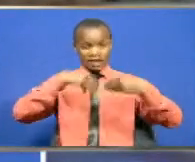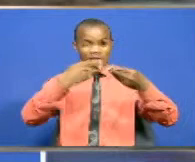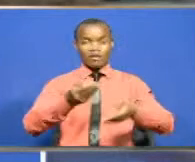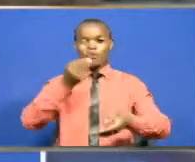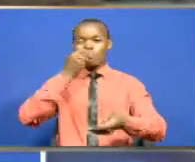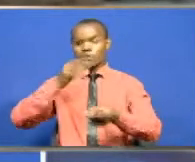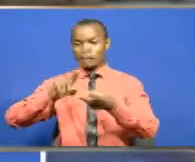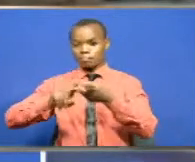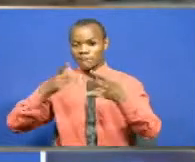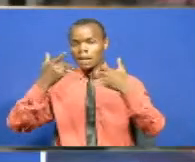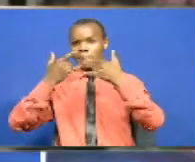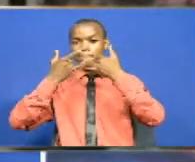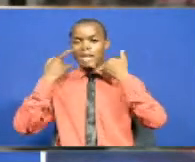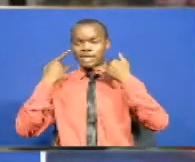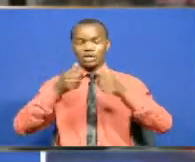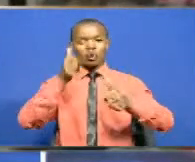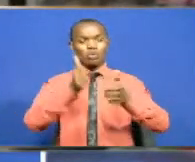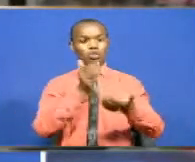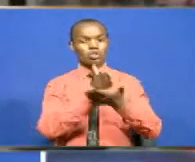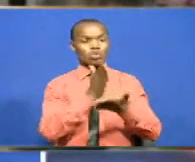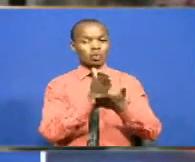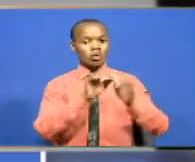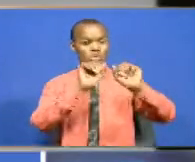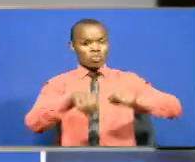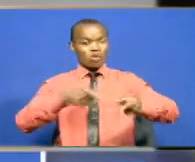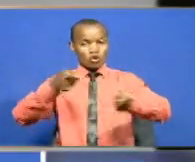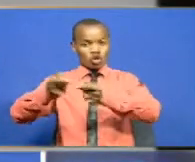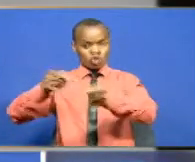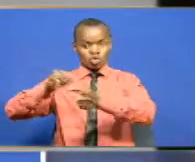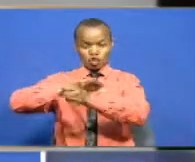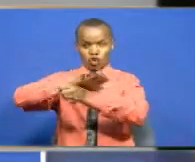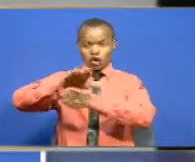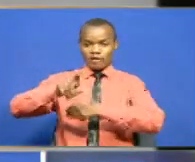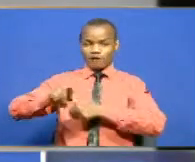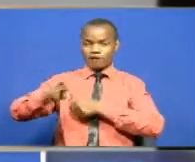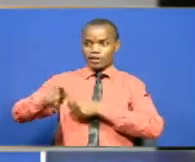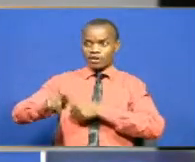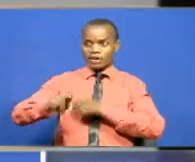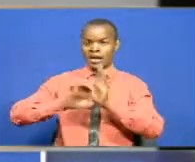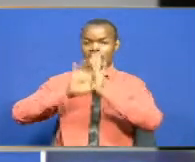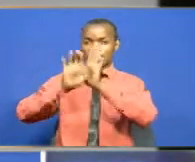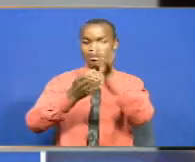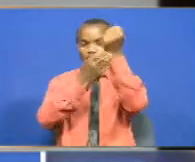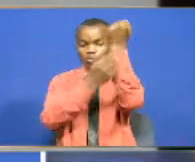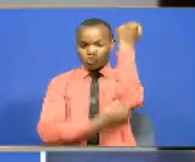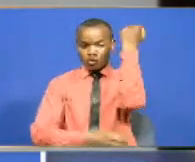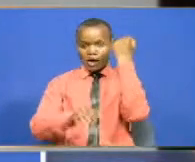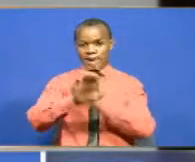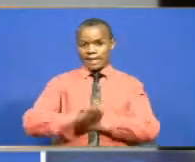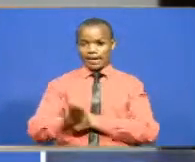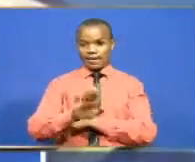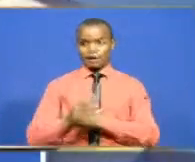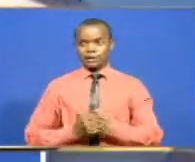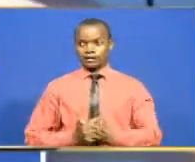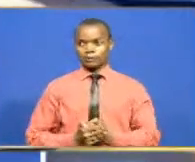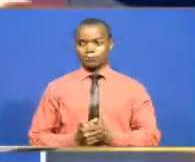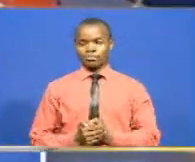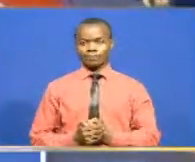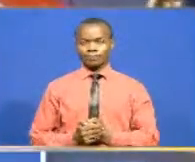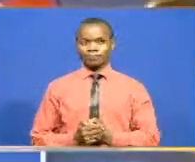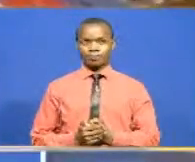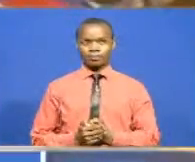support, which has allowed them to contain the rapid spread of the coronavirus, especially in the poorest neighborhoods.